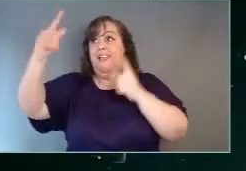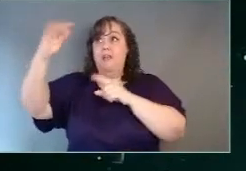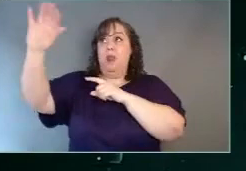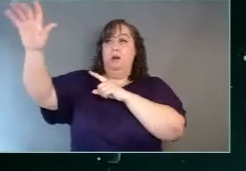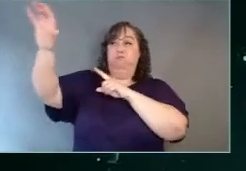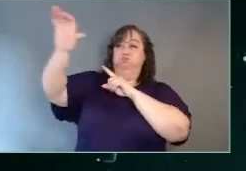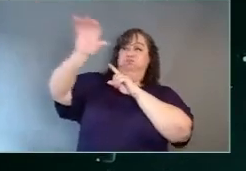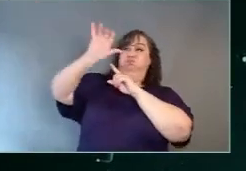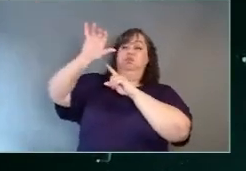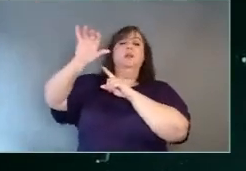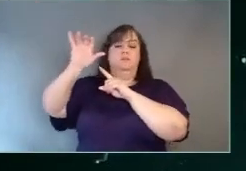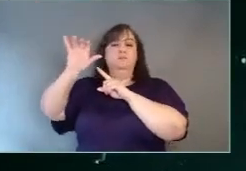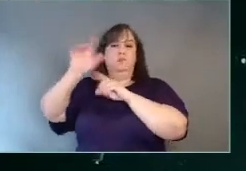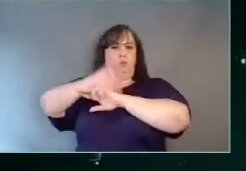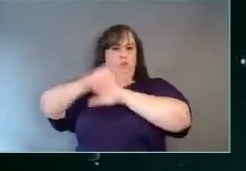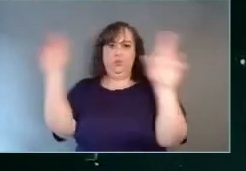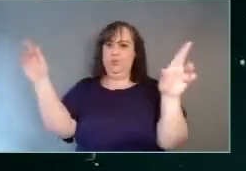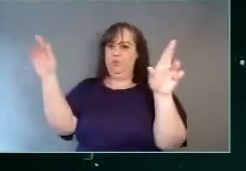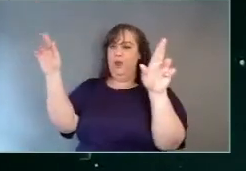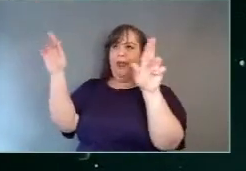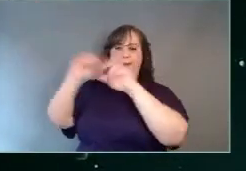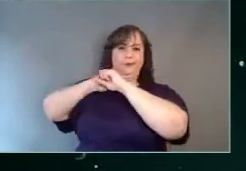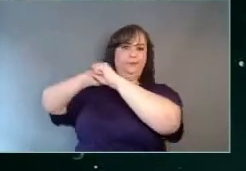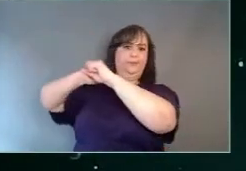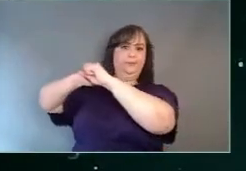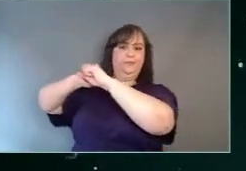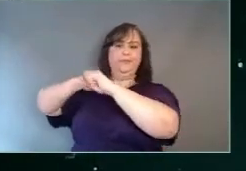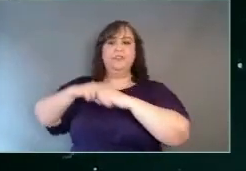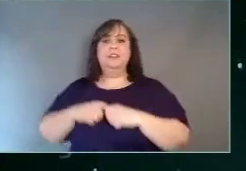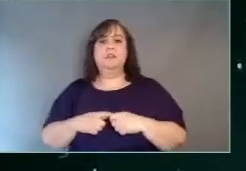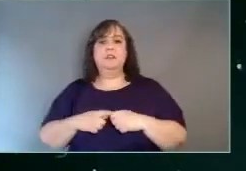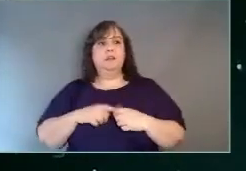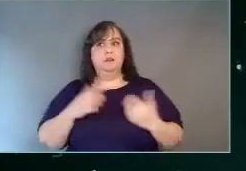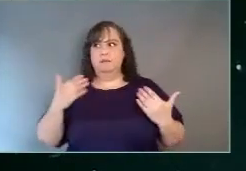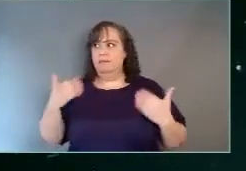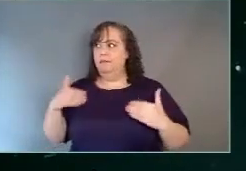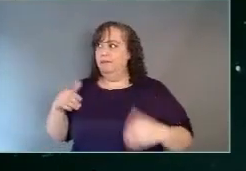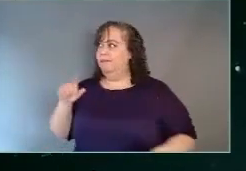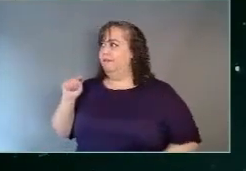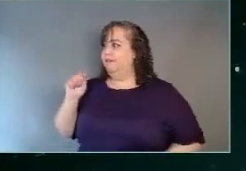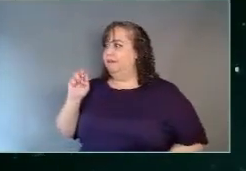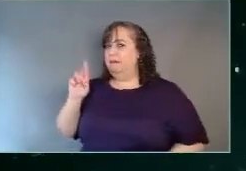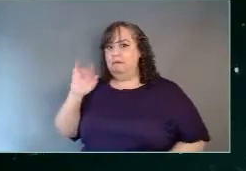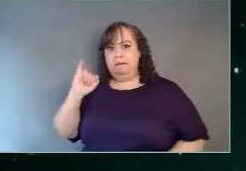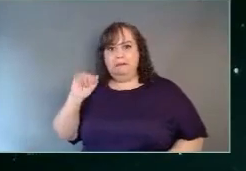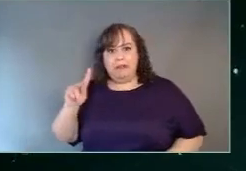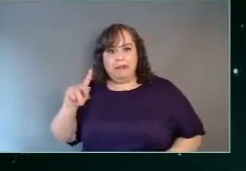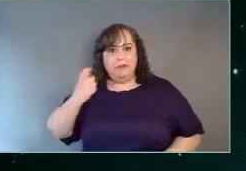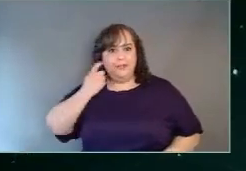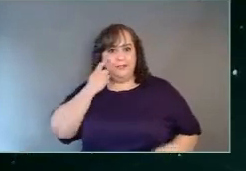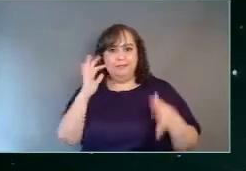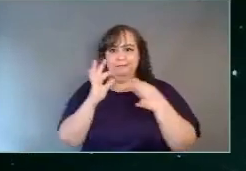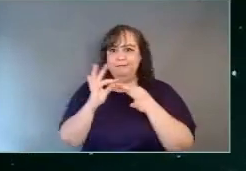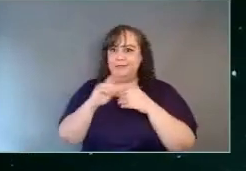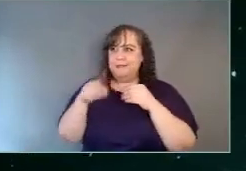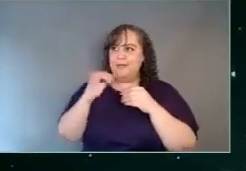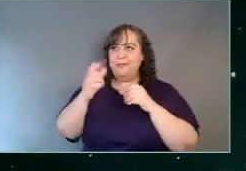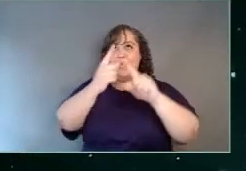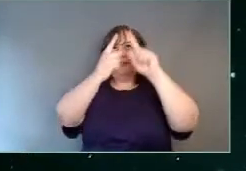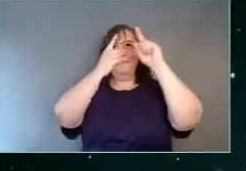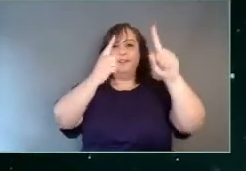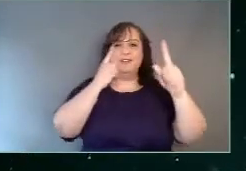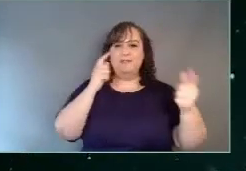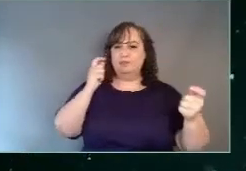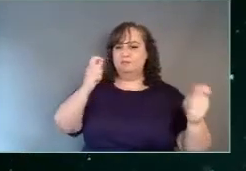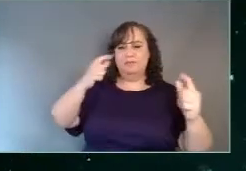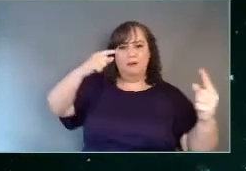Okay, so Tarek just mentioned a mission to change an asteroid's orbit. It sounds like science fiction that NASA is